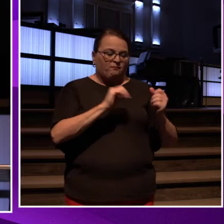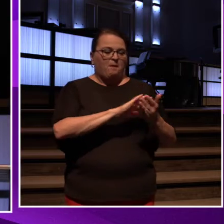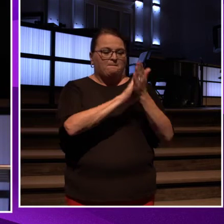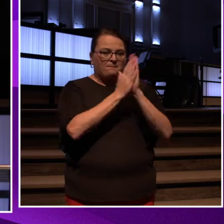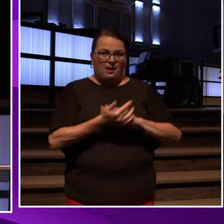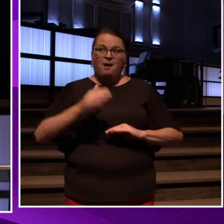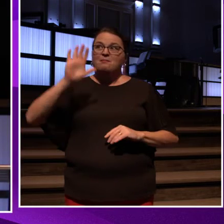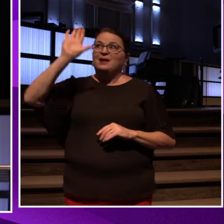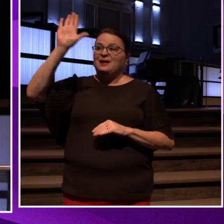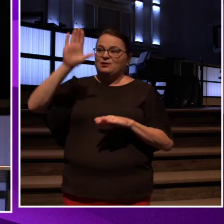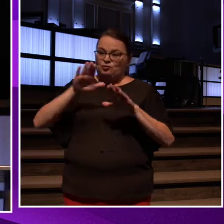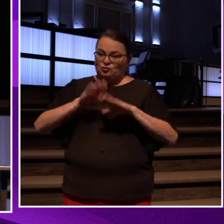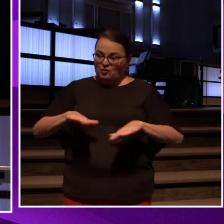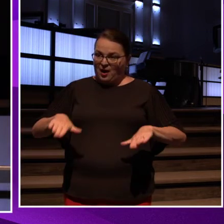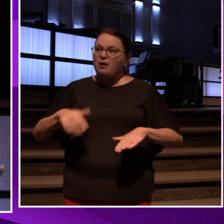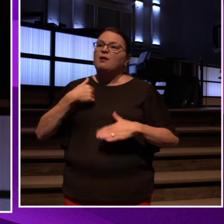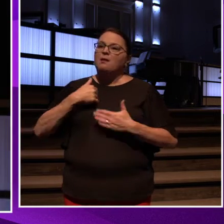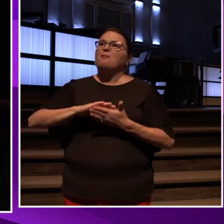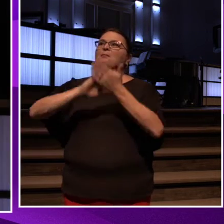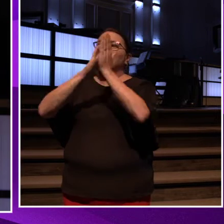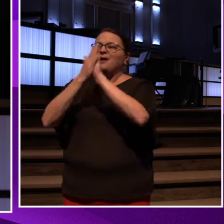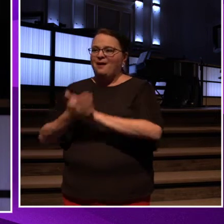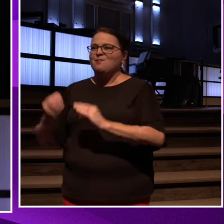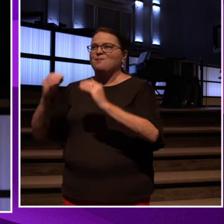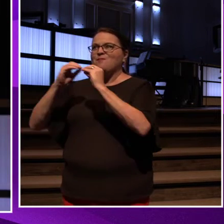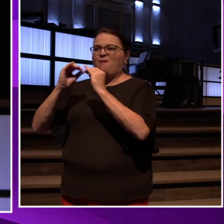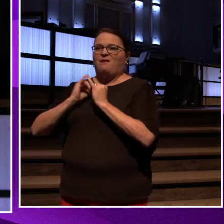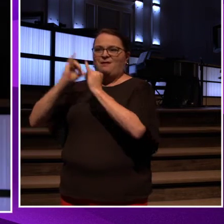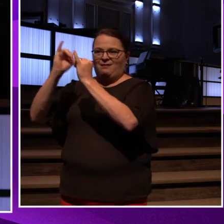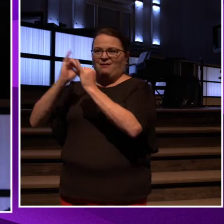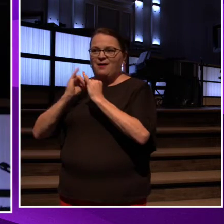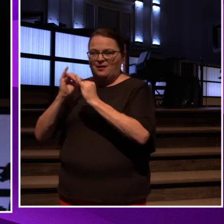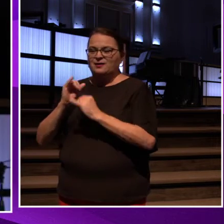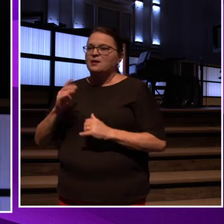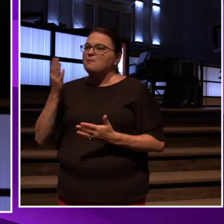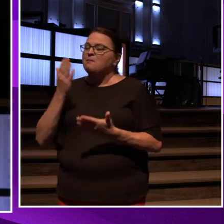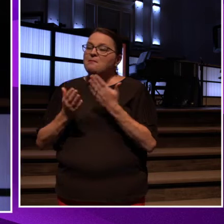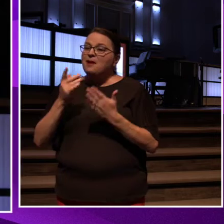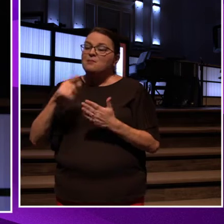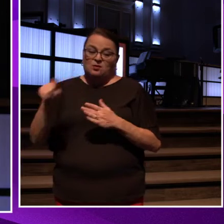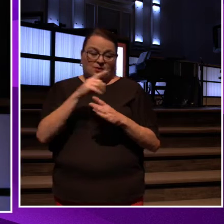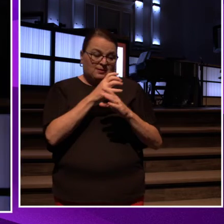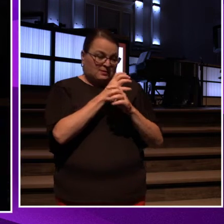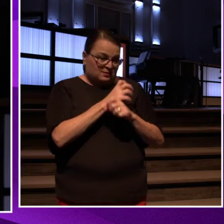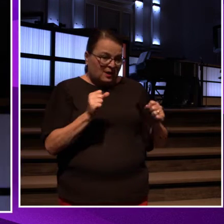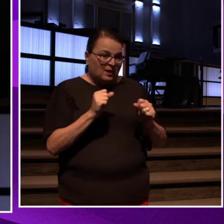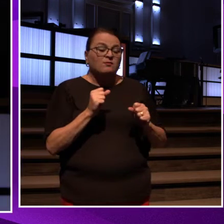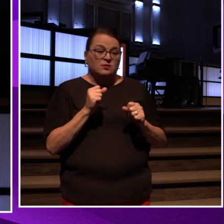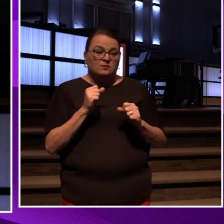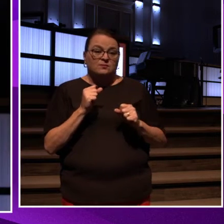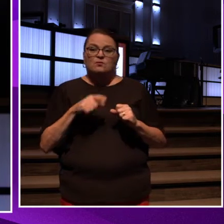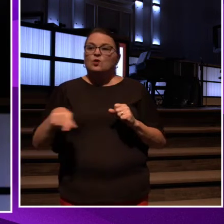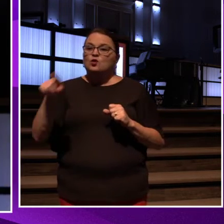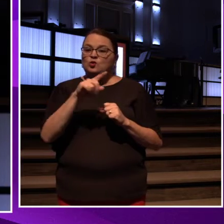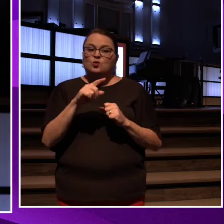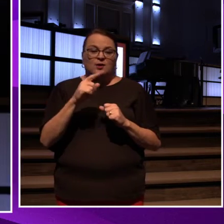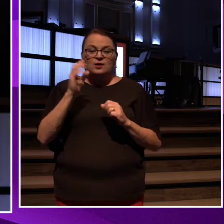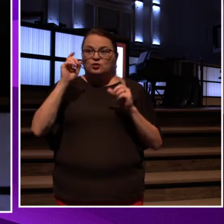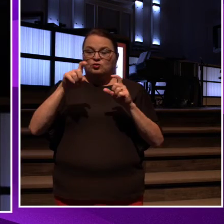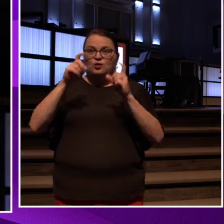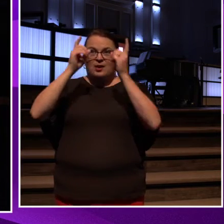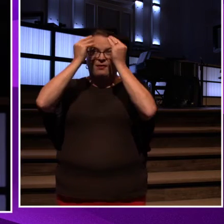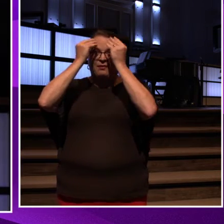And because you're a child of God and you said in your original salvation, you may not have said this, but if you were really saved, this is what you should be